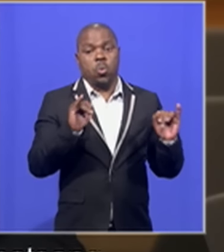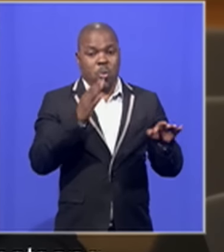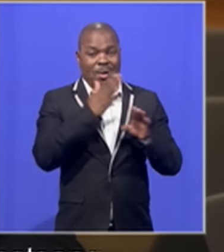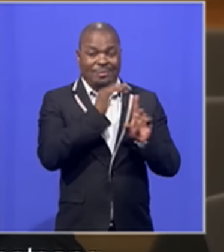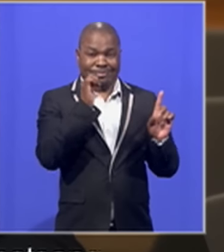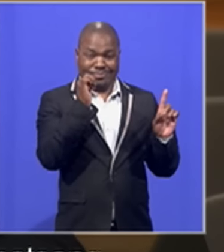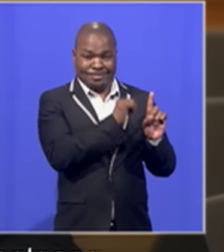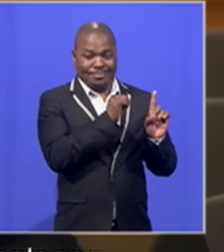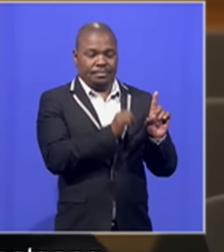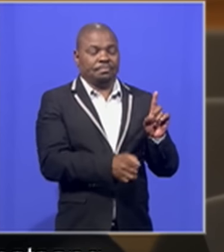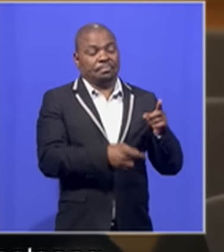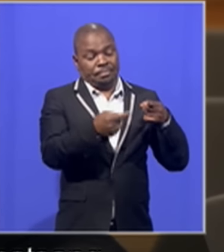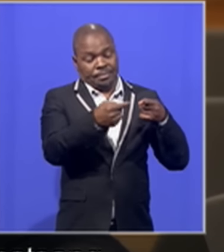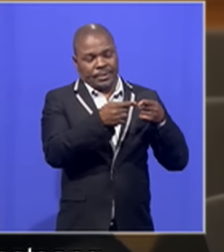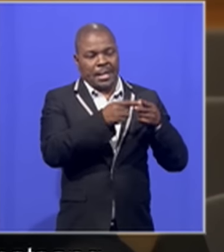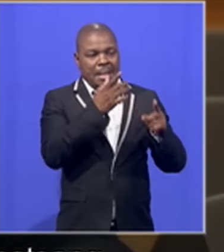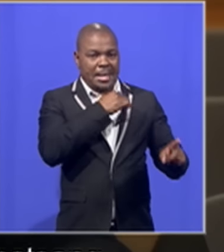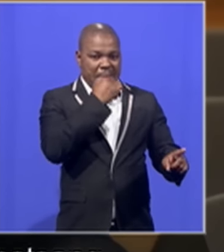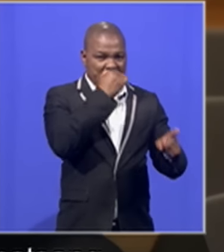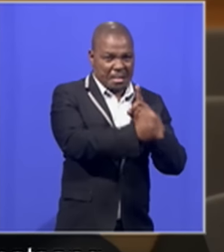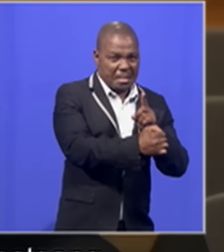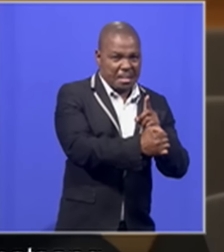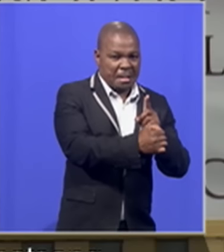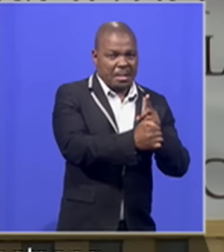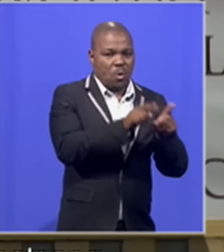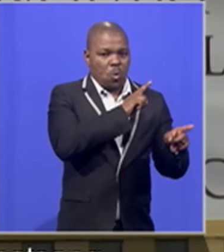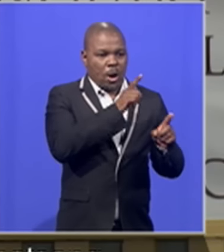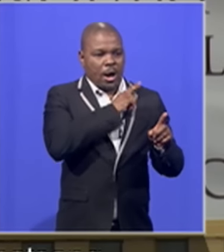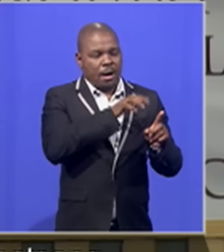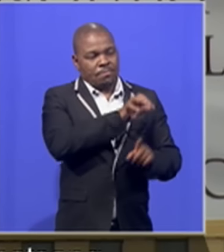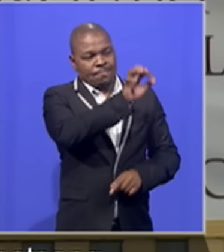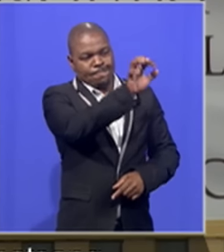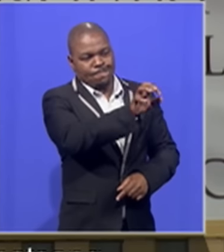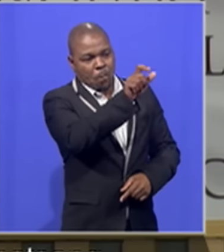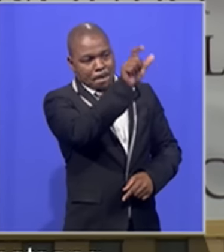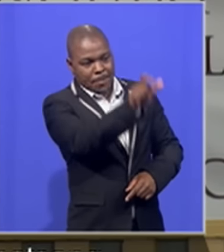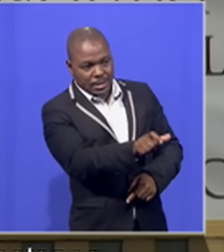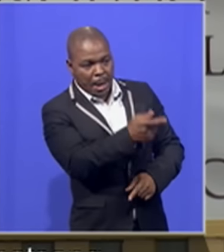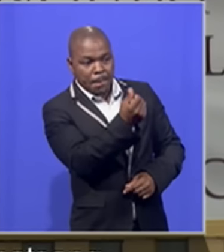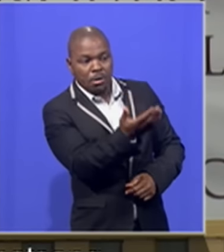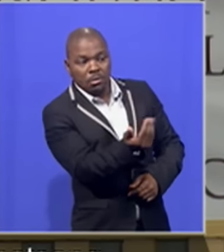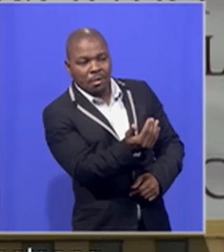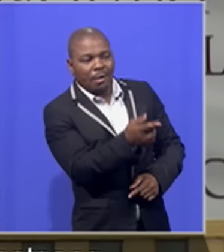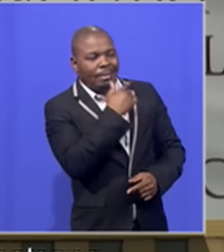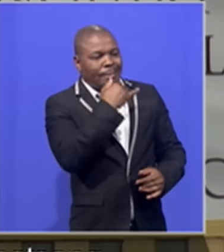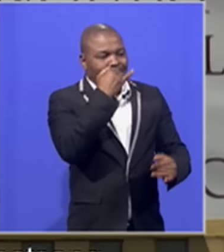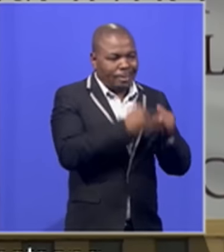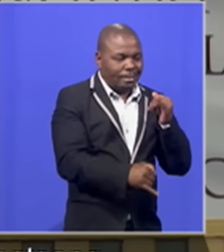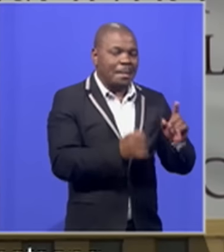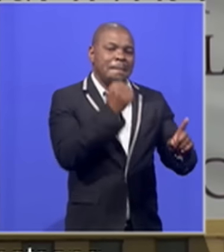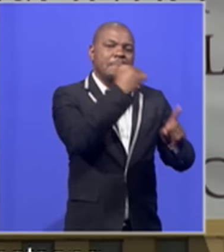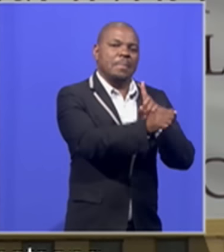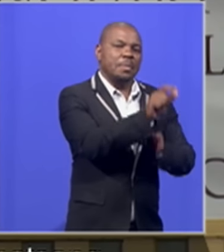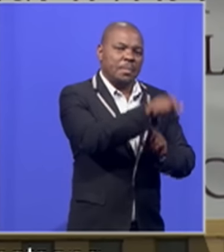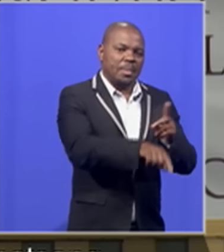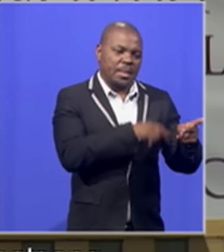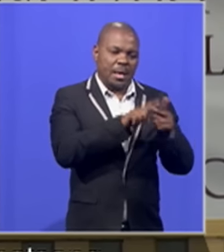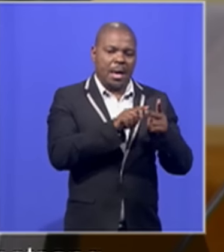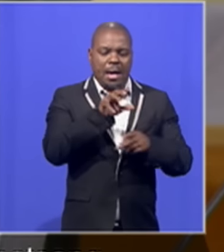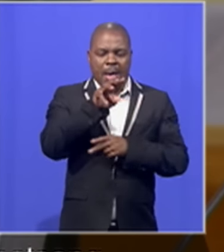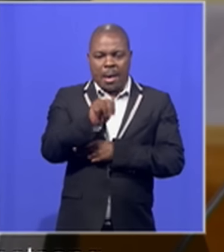leo tse di akaretsang polao mo kgetseng ya go lopa madi ka dikgoka e sa tsamayang sentle mo go le memorandum wa tumelano o